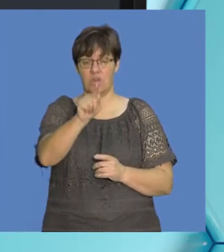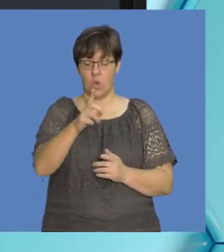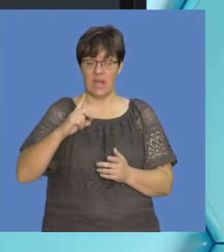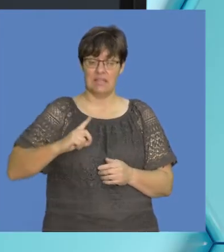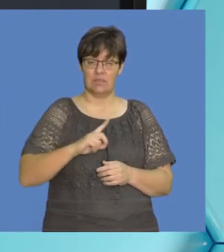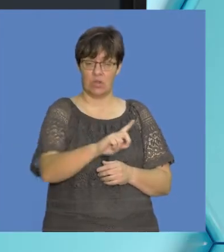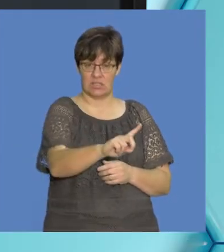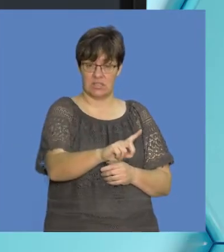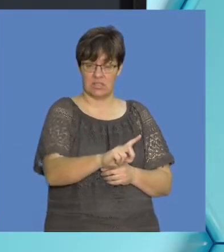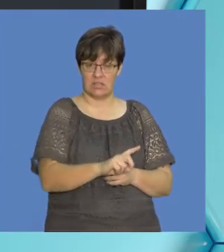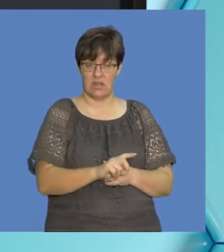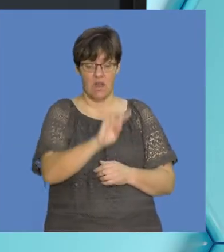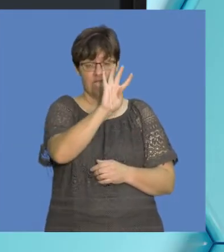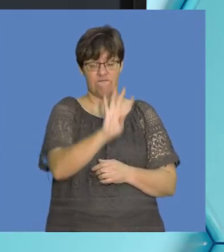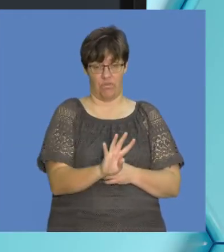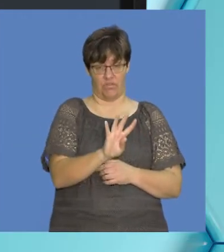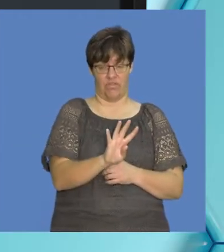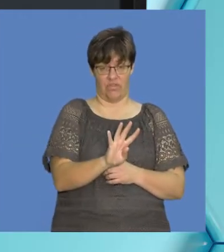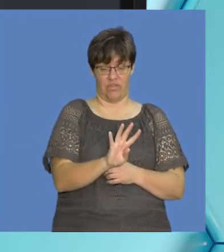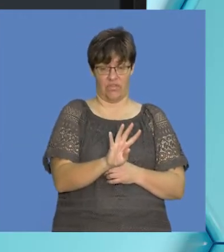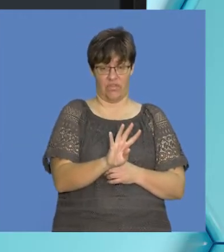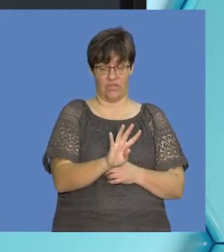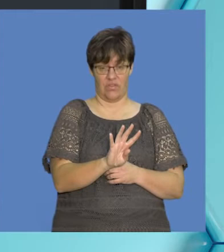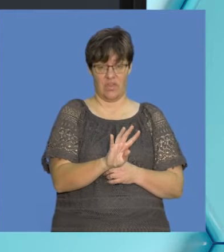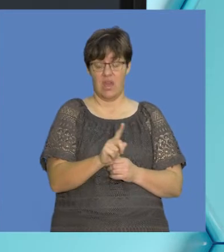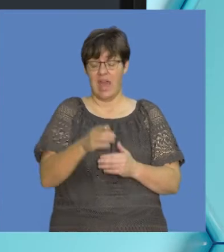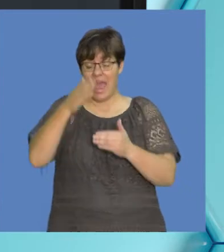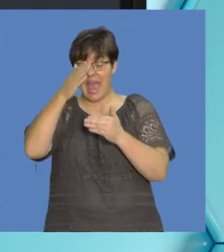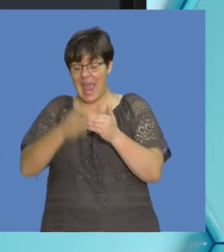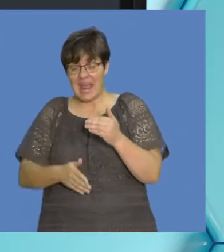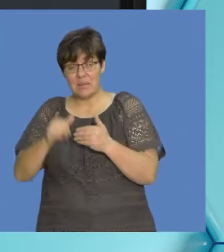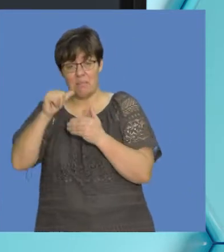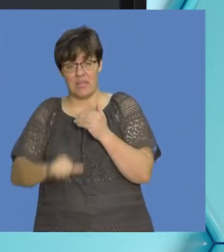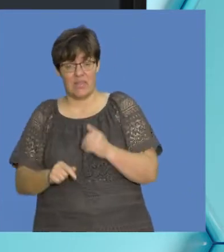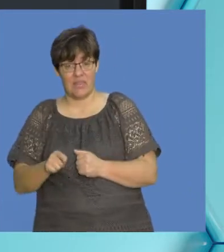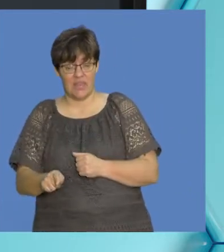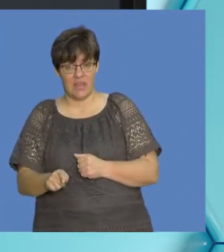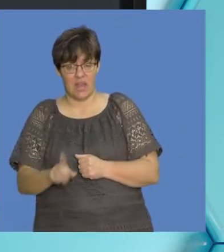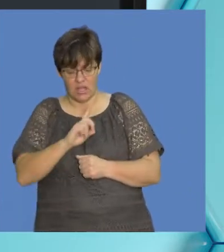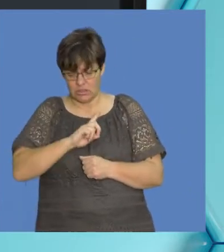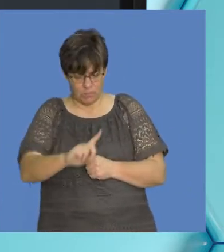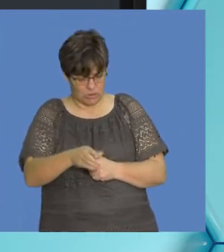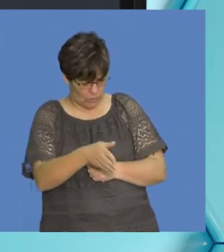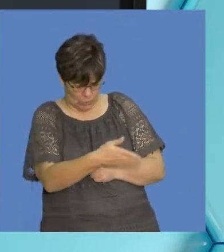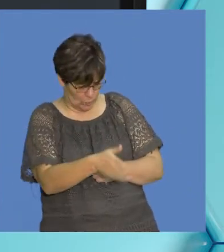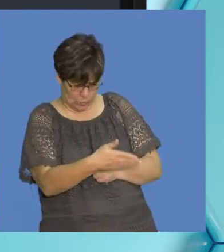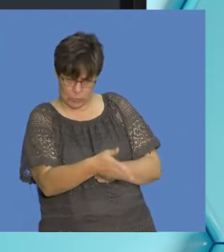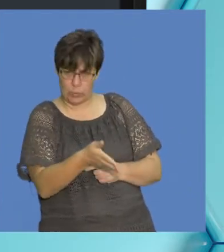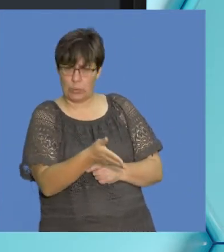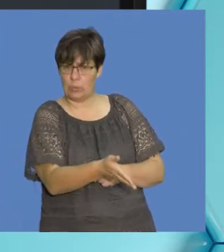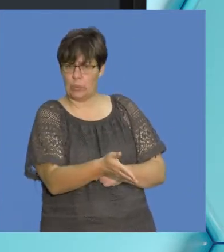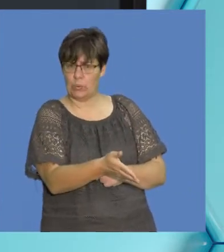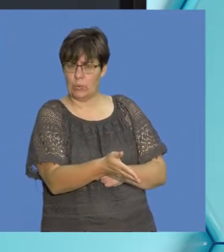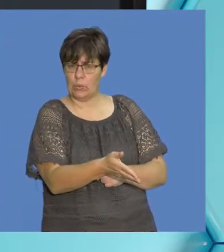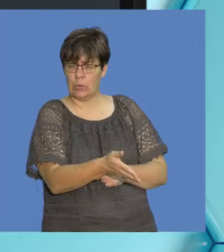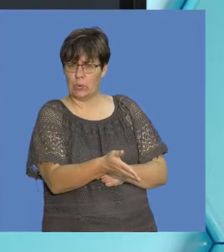deposit on the 4th of the month, and by the end of the month, that deposit is not reflecting on your